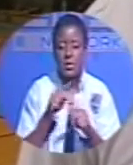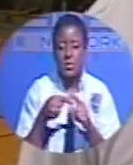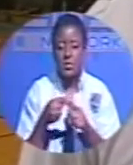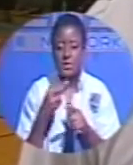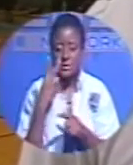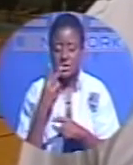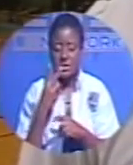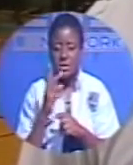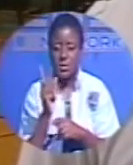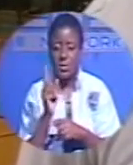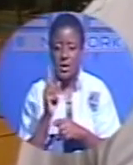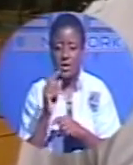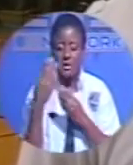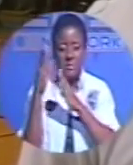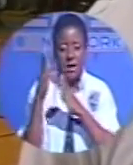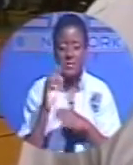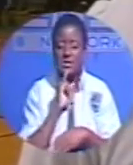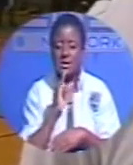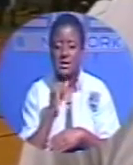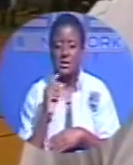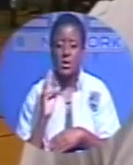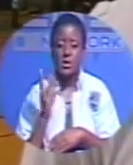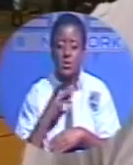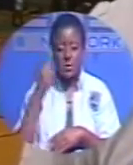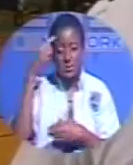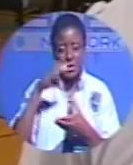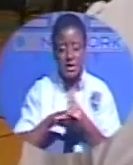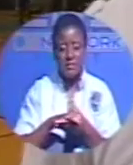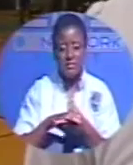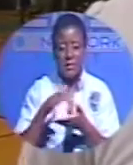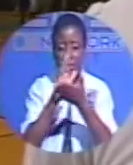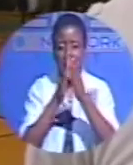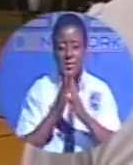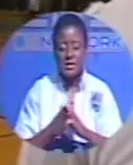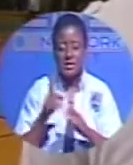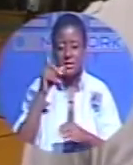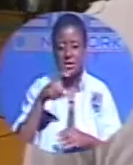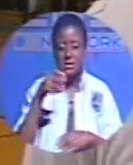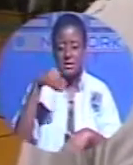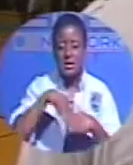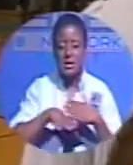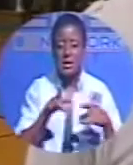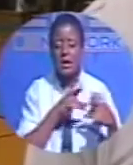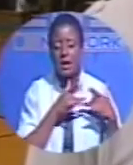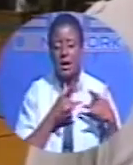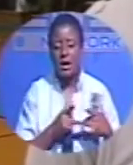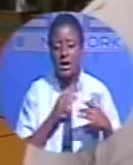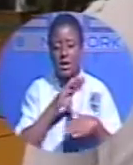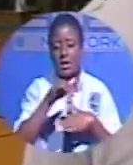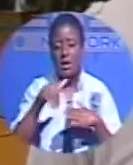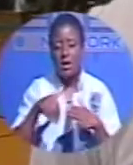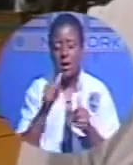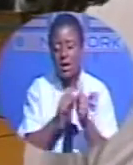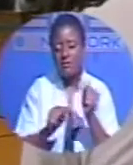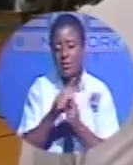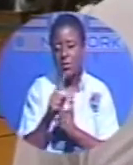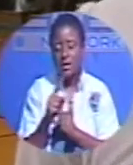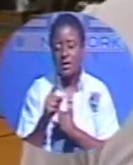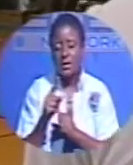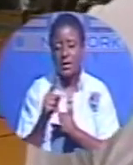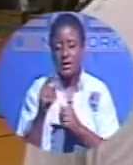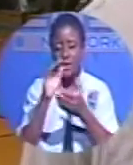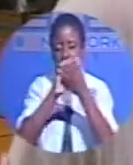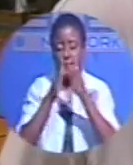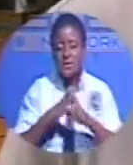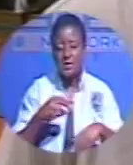is, we believe that peace needs to emanate in our heart. All of us are peacemakers. All of us are a solution, not a problem. And if we take